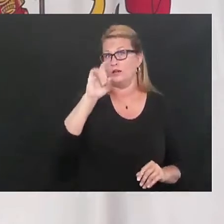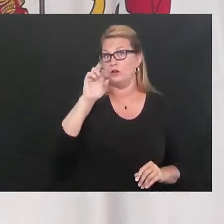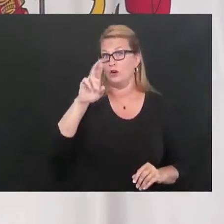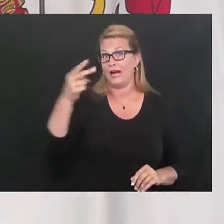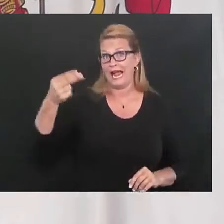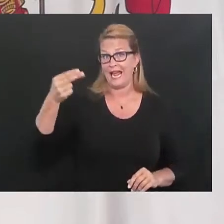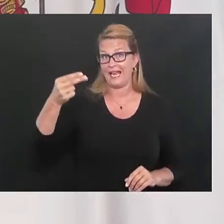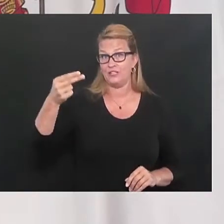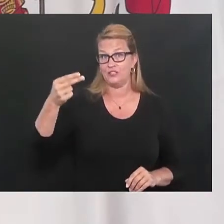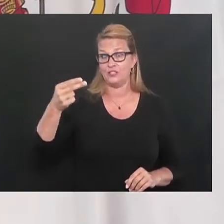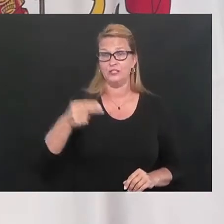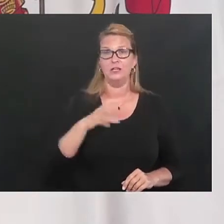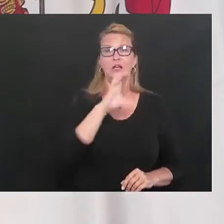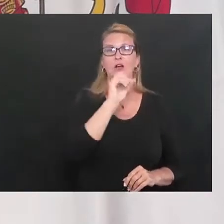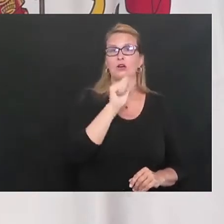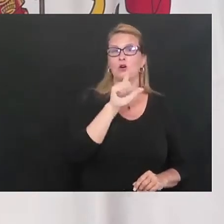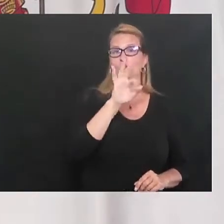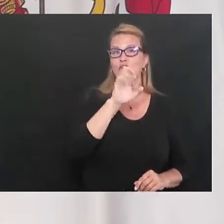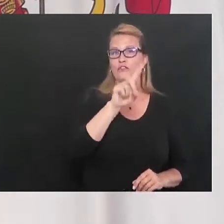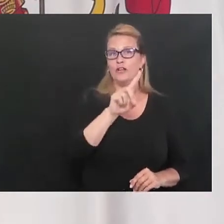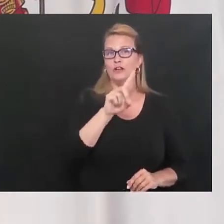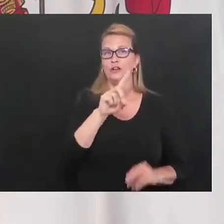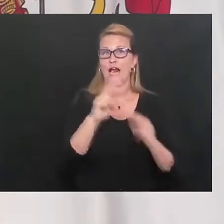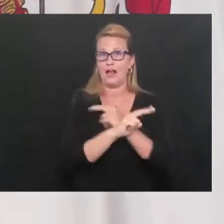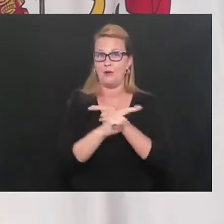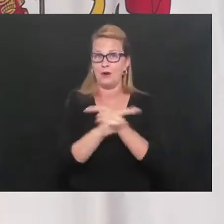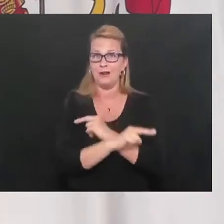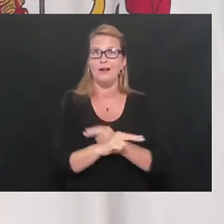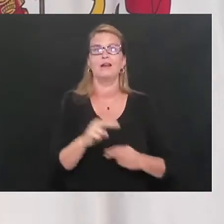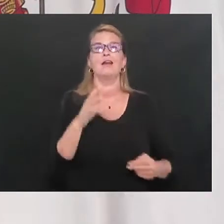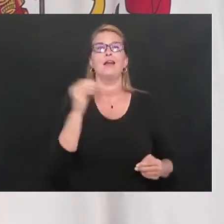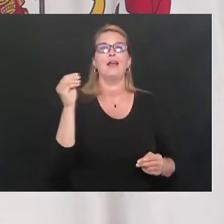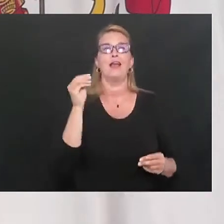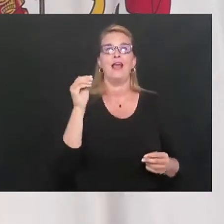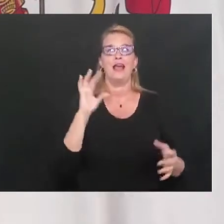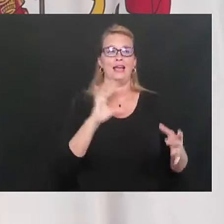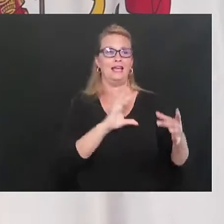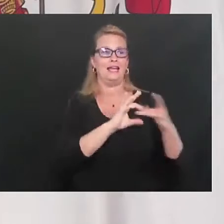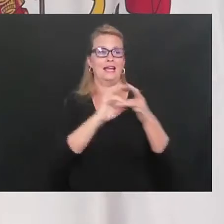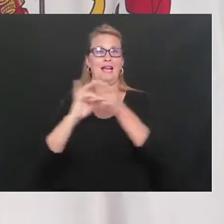absolutely the Coalfield Expressway. You know, we're going to connect